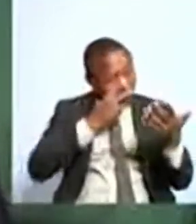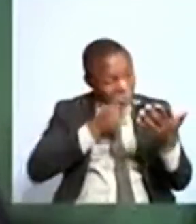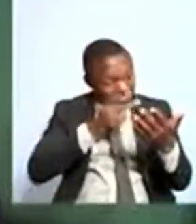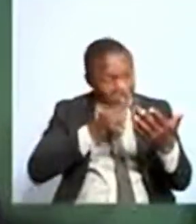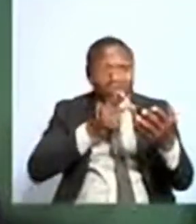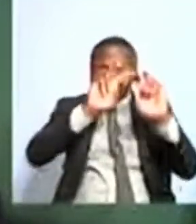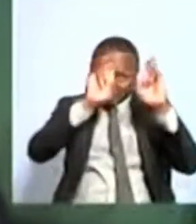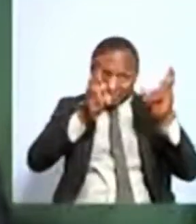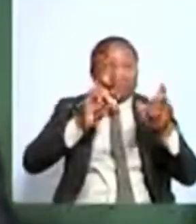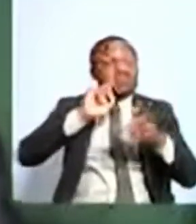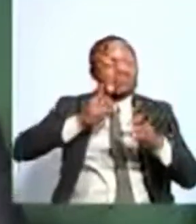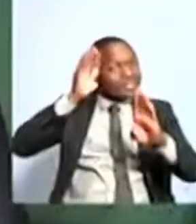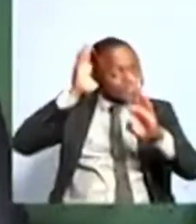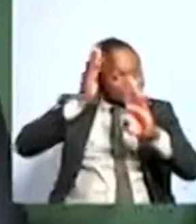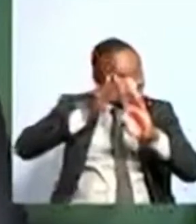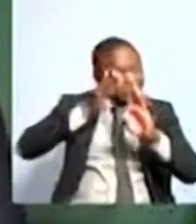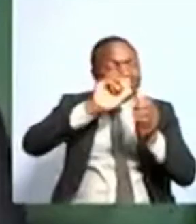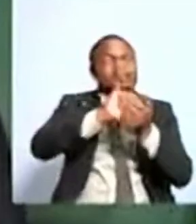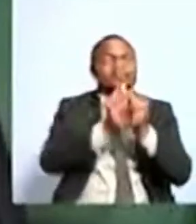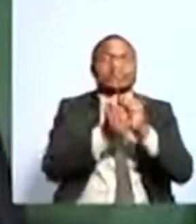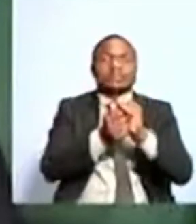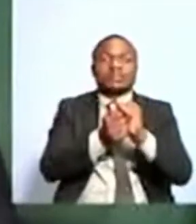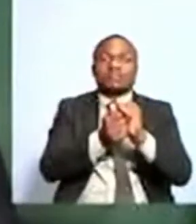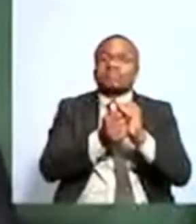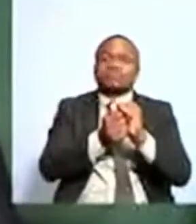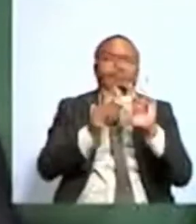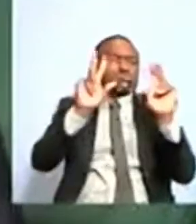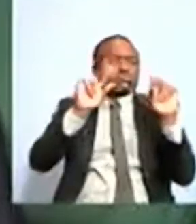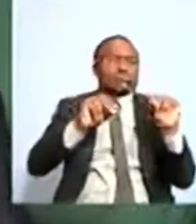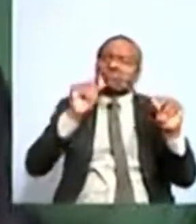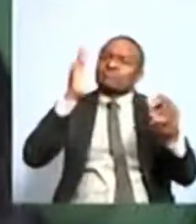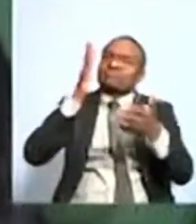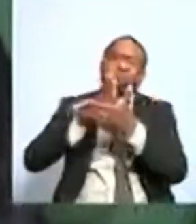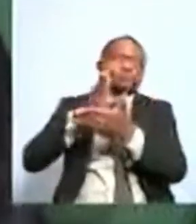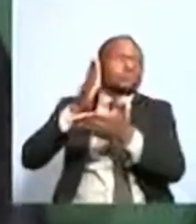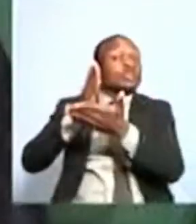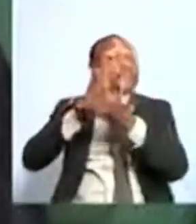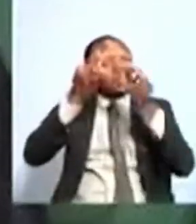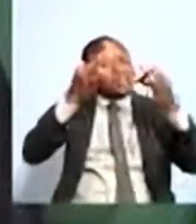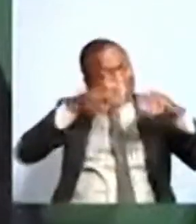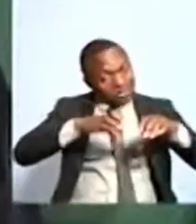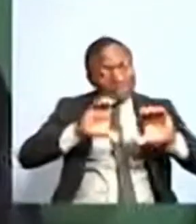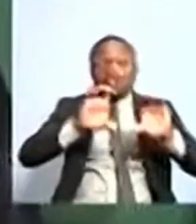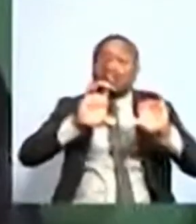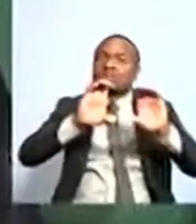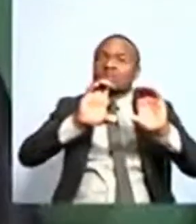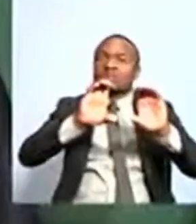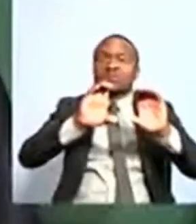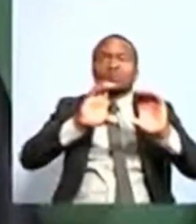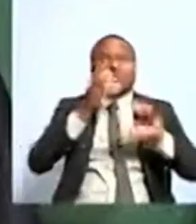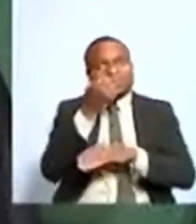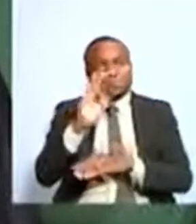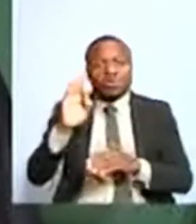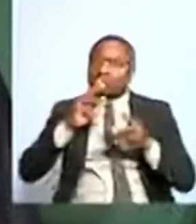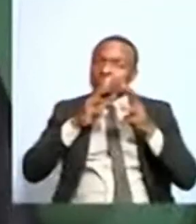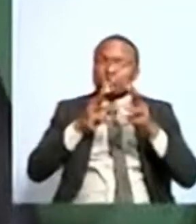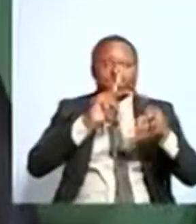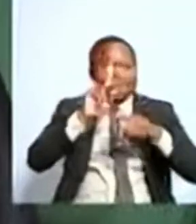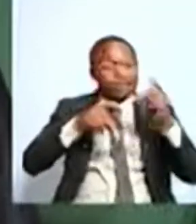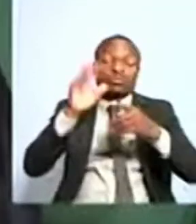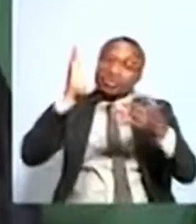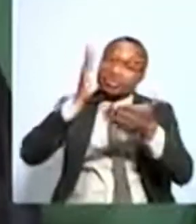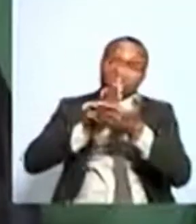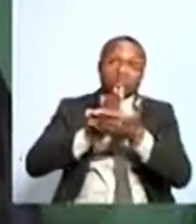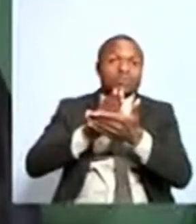So just stick to the amendment, and there won't be any interjection. But if you go off your way, people interject, and the